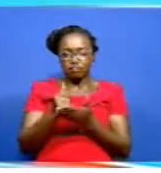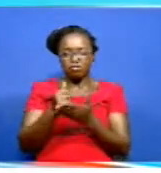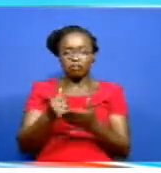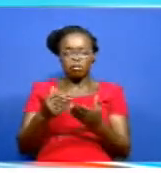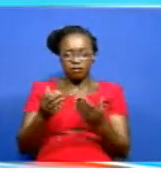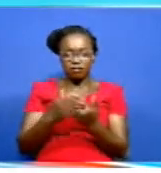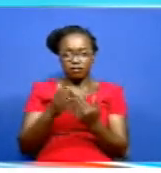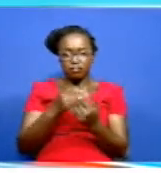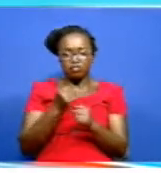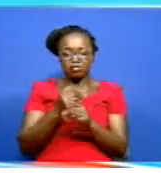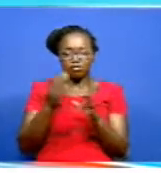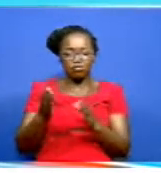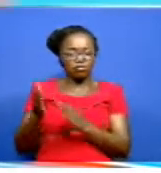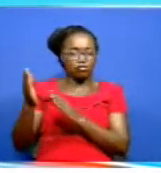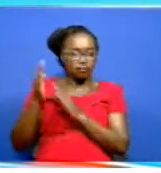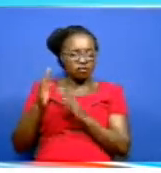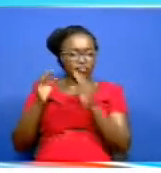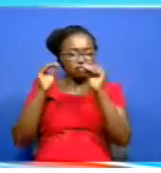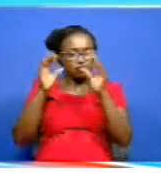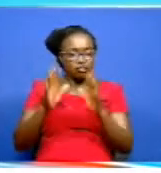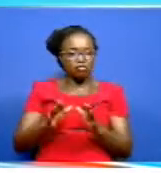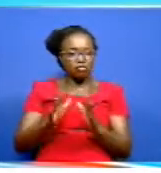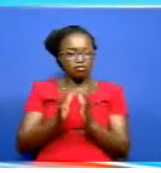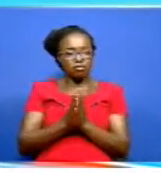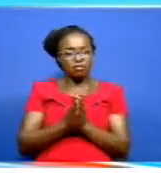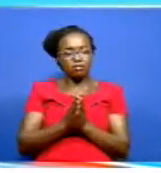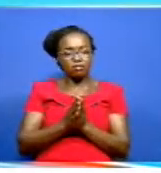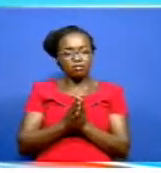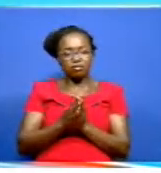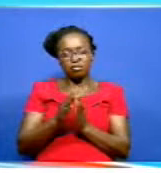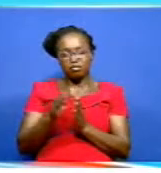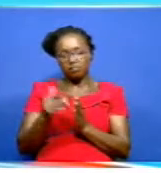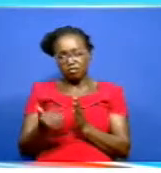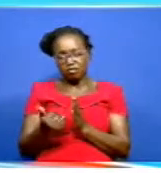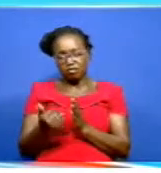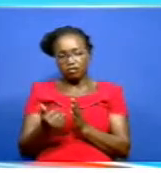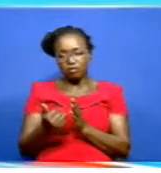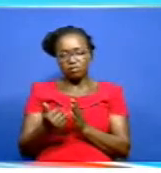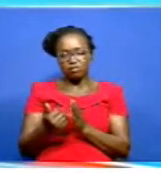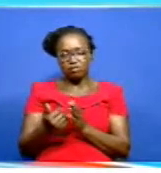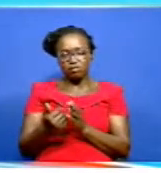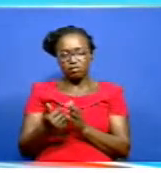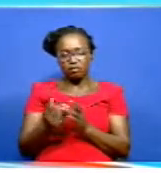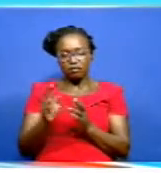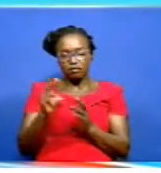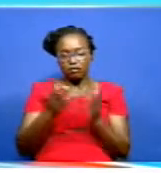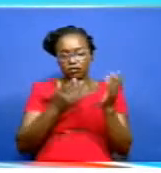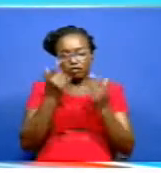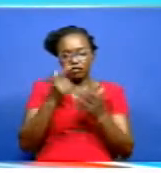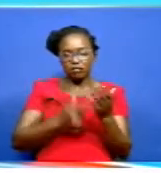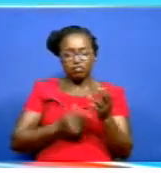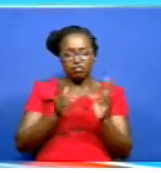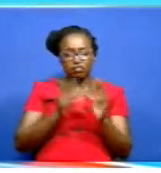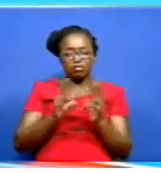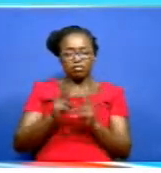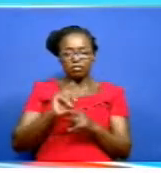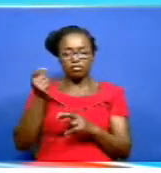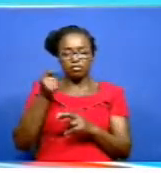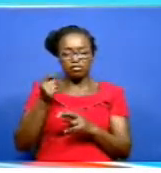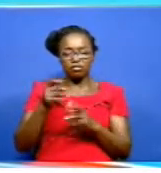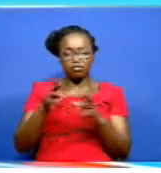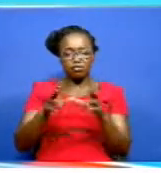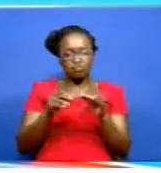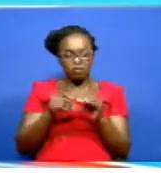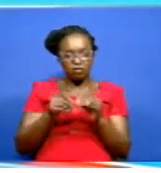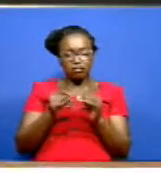the security, the teachers, and perhaps the second and the third. When can you expect, like a normal Kenyan or an ordinary Kenyan than me will receive the